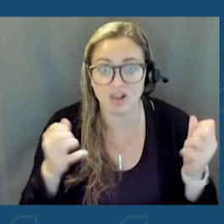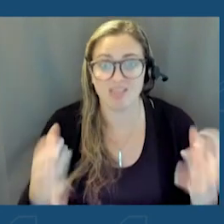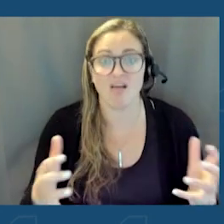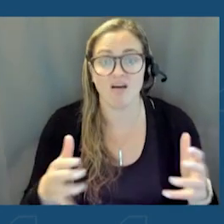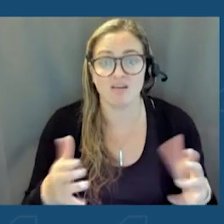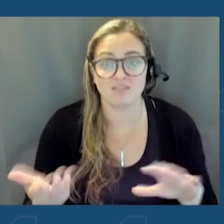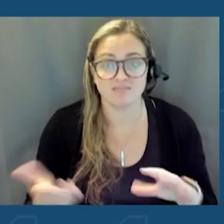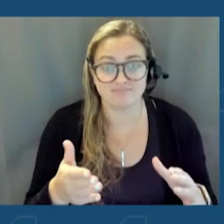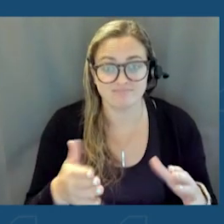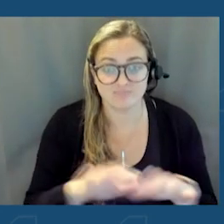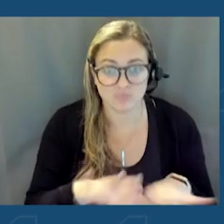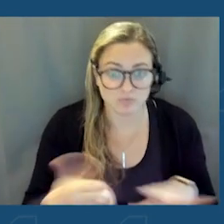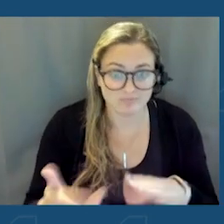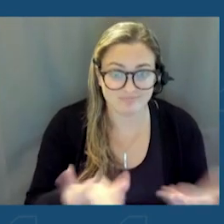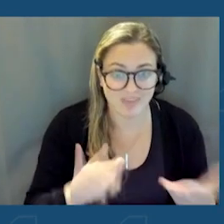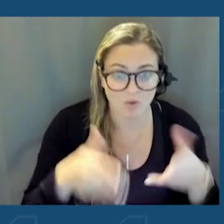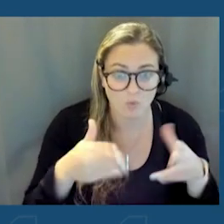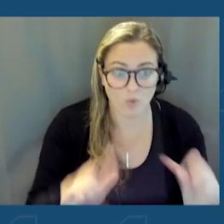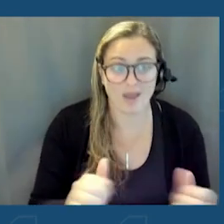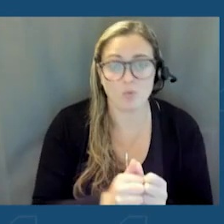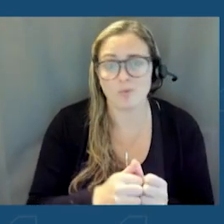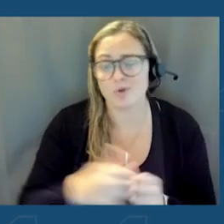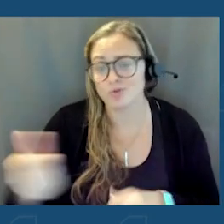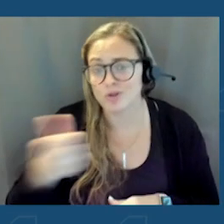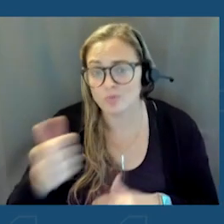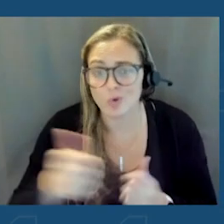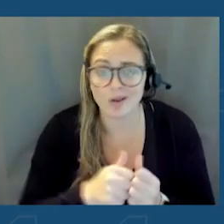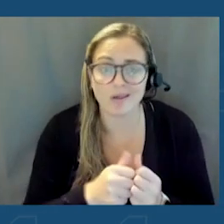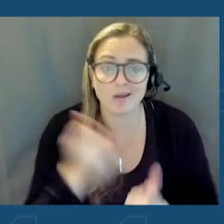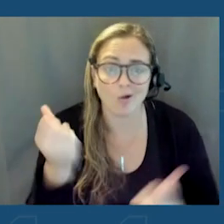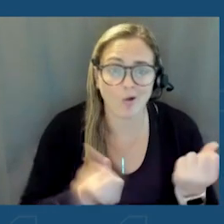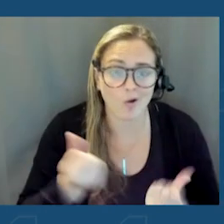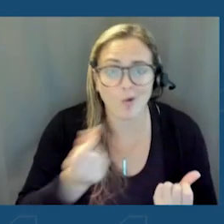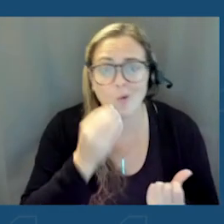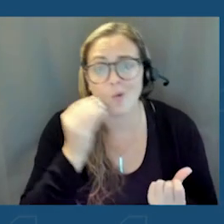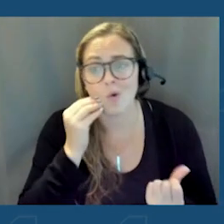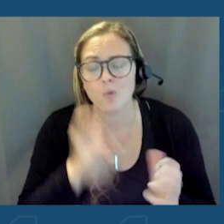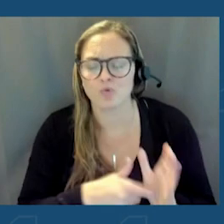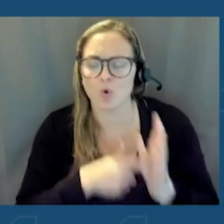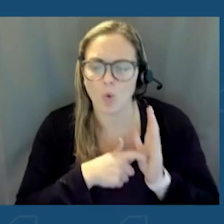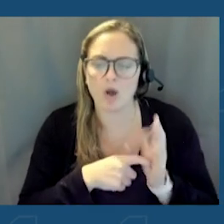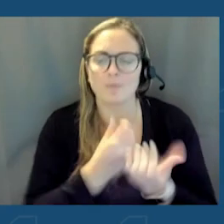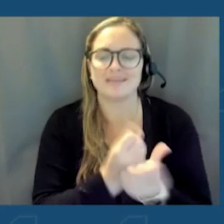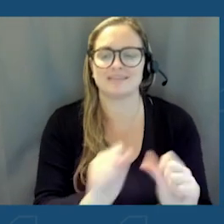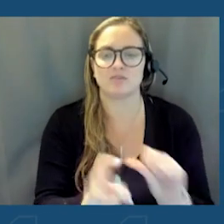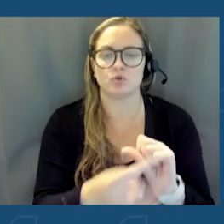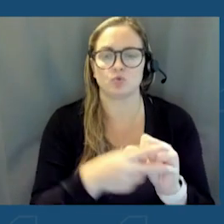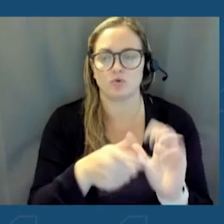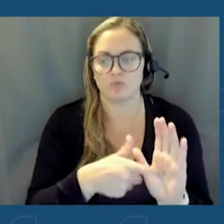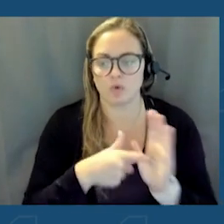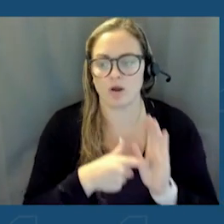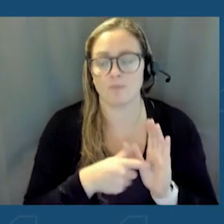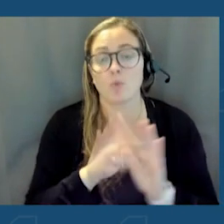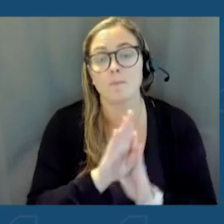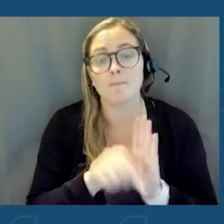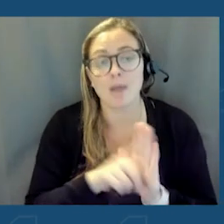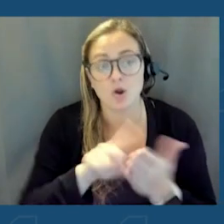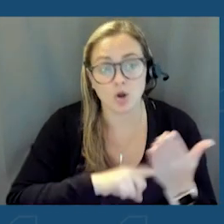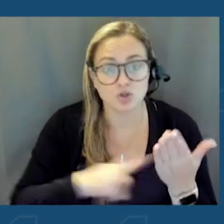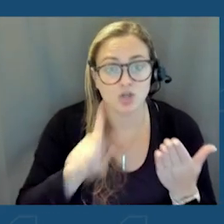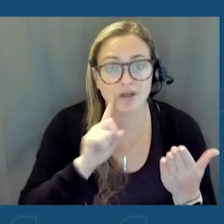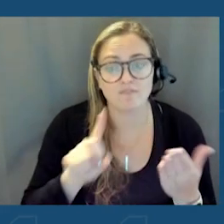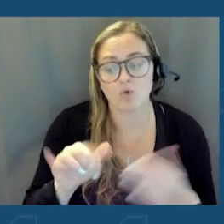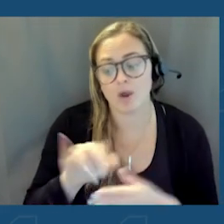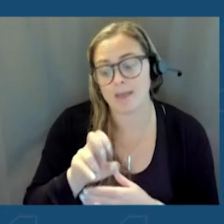And whether you're transporting in a vehicle or at home, we now want people to have them required to be safely stored. Also, background checks for ammunition